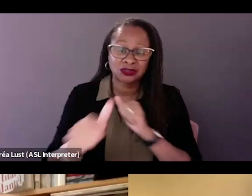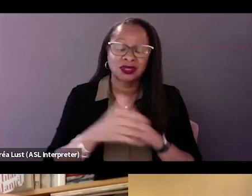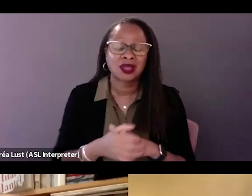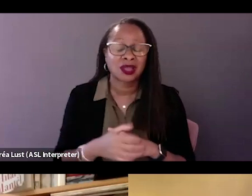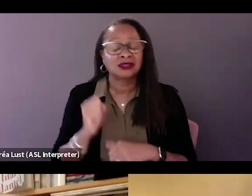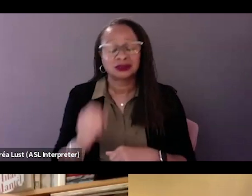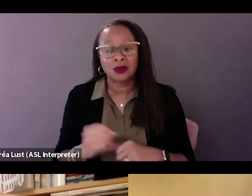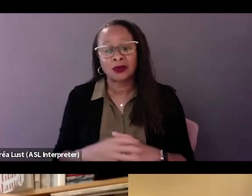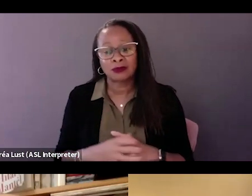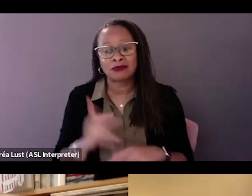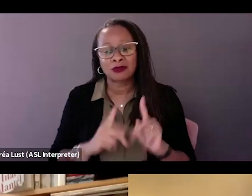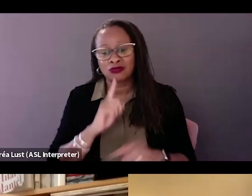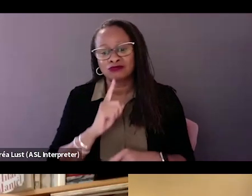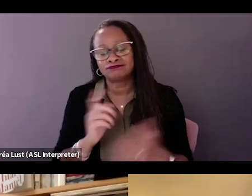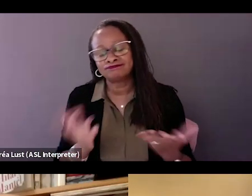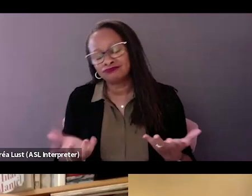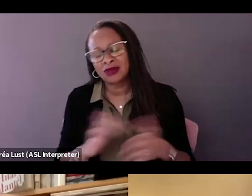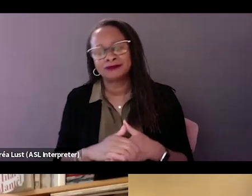up really speaking